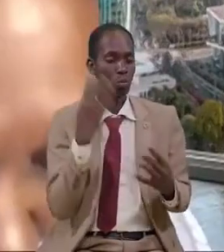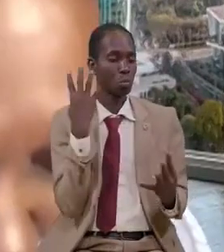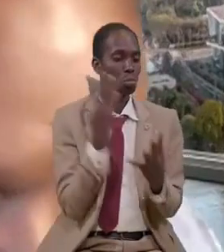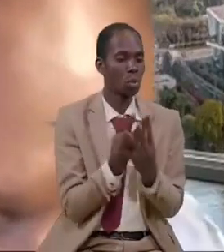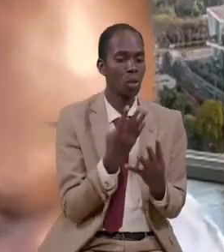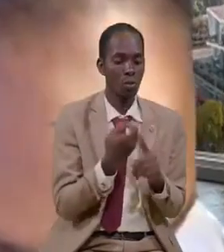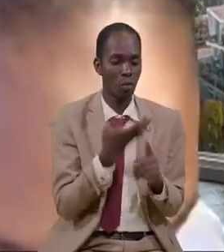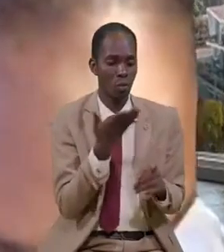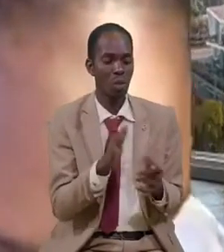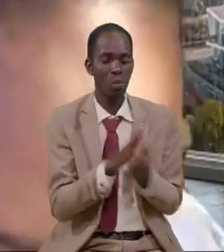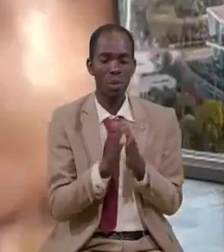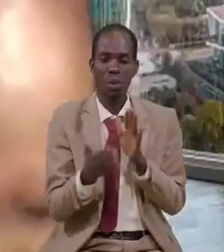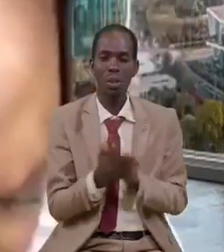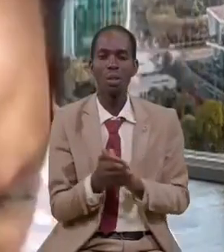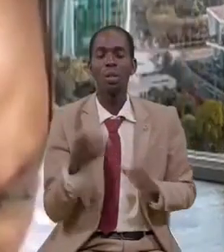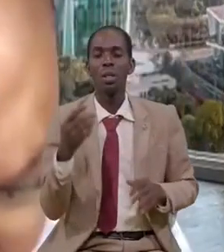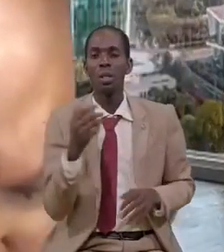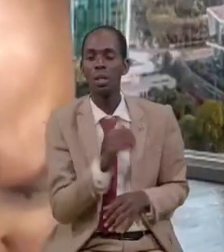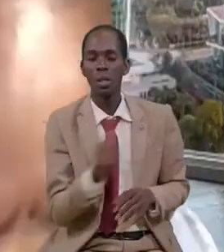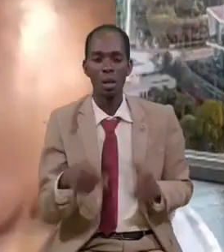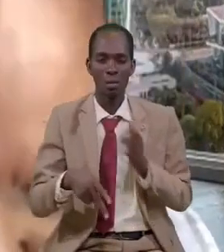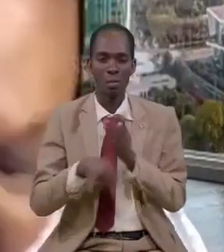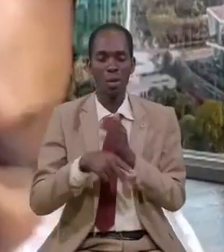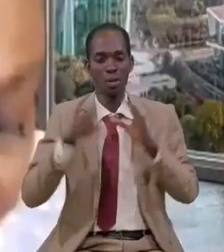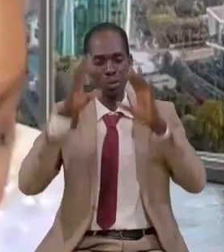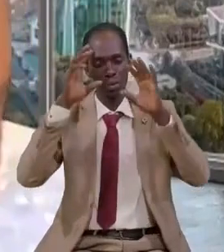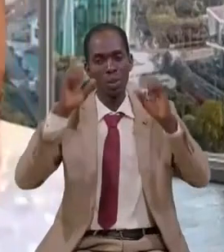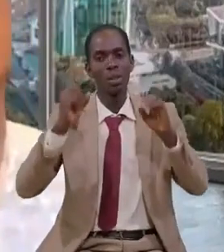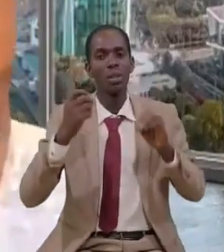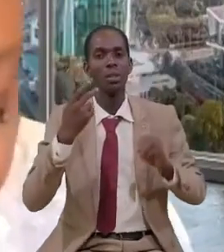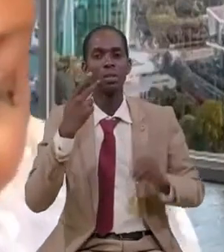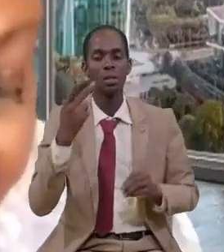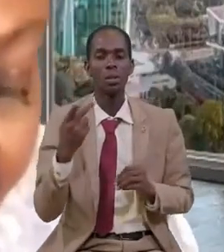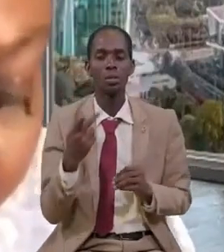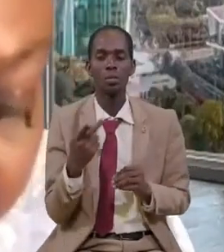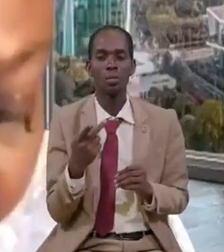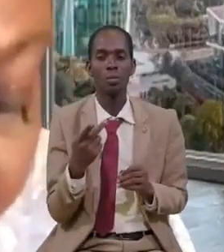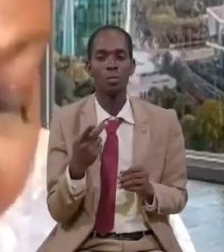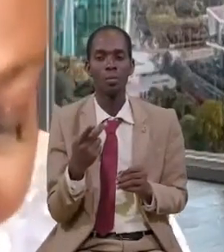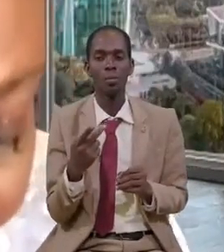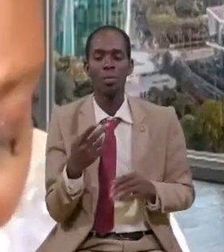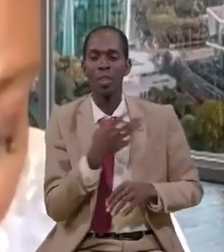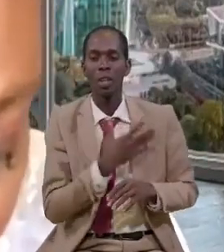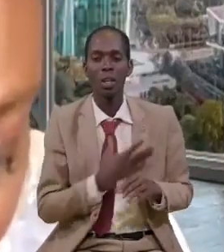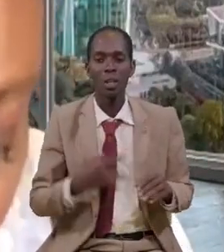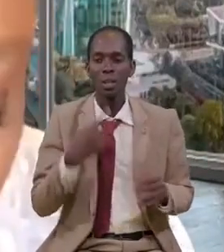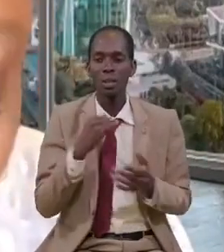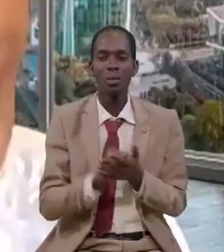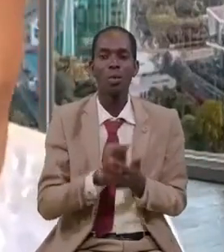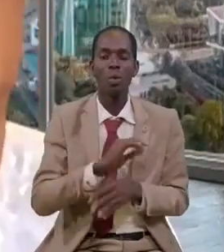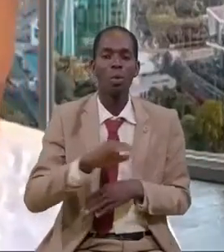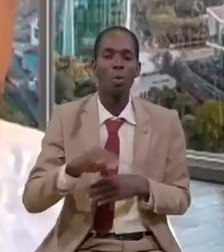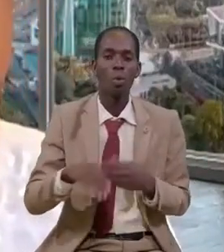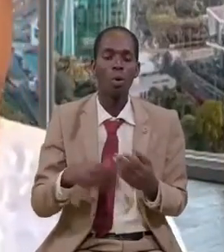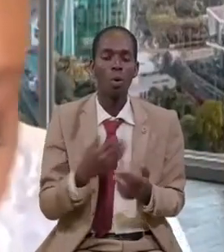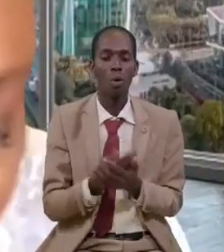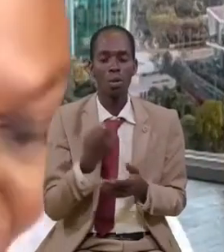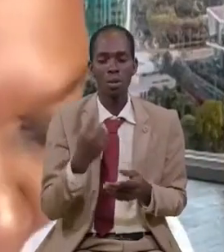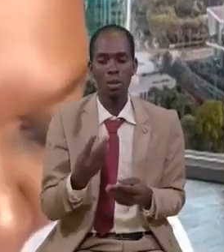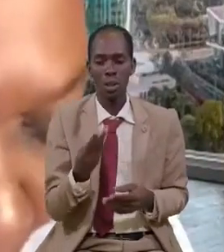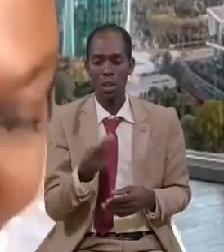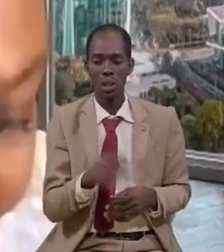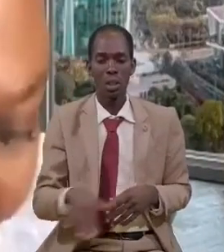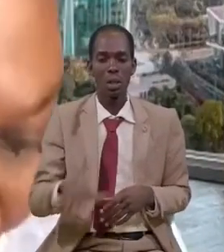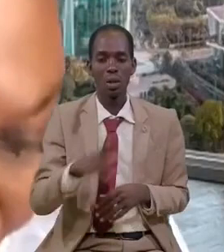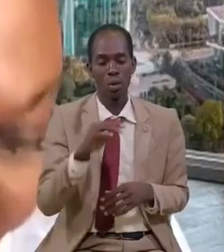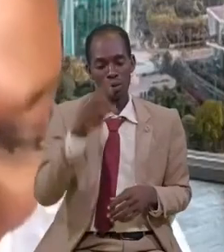the book of Genesis, chapter 41, verse 55, I'm going to read. And it says, "When all the land of Egypt was famished, the people